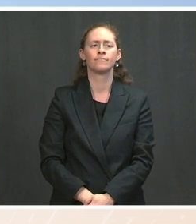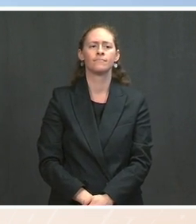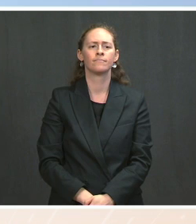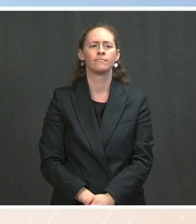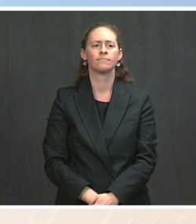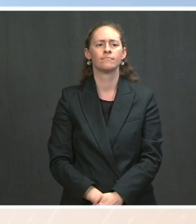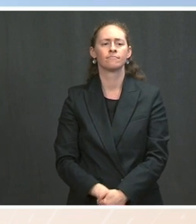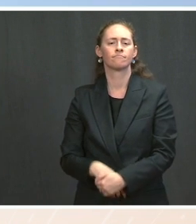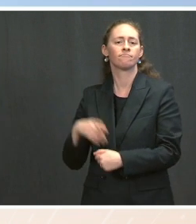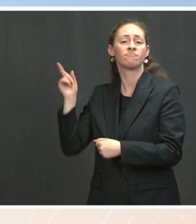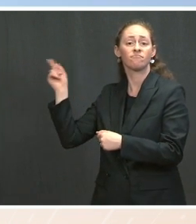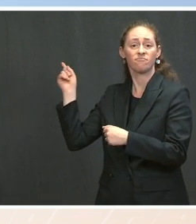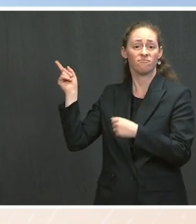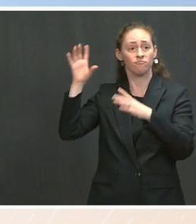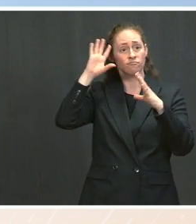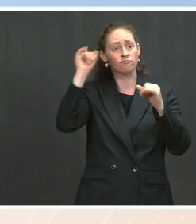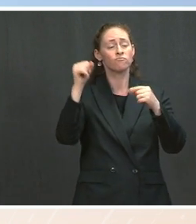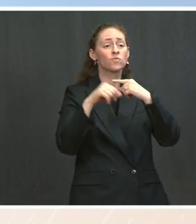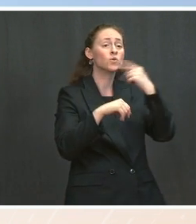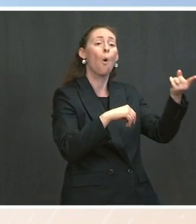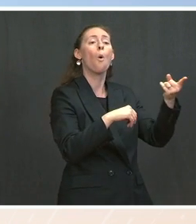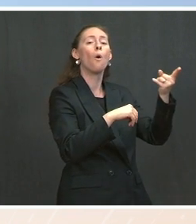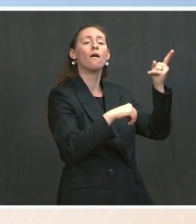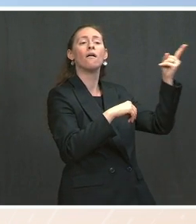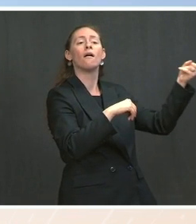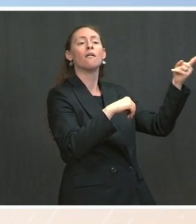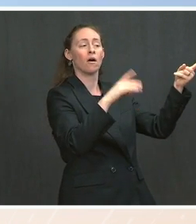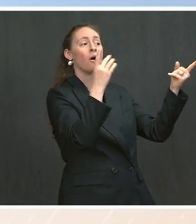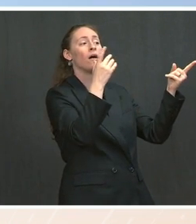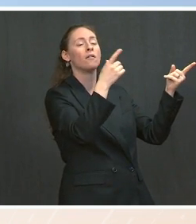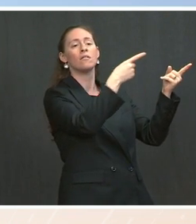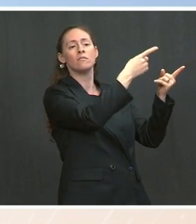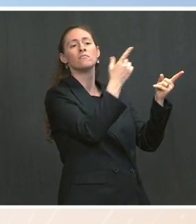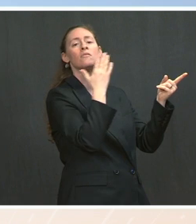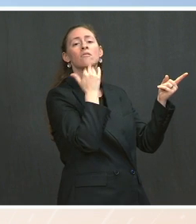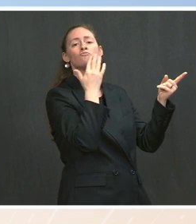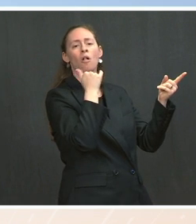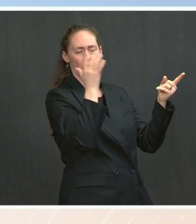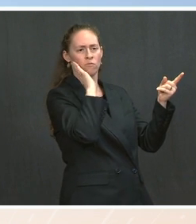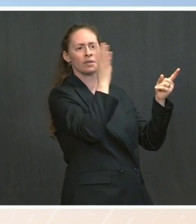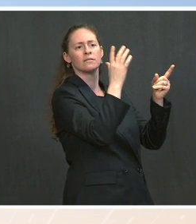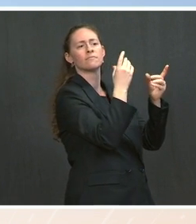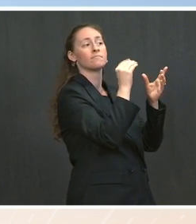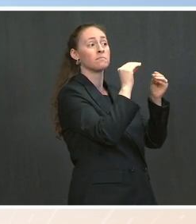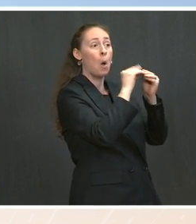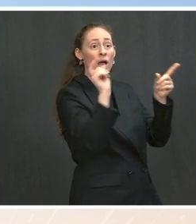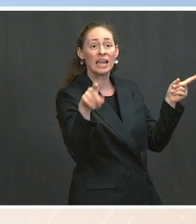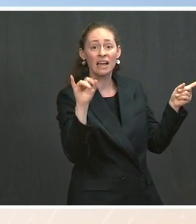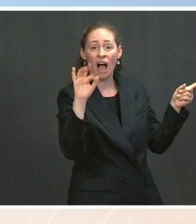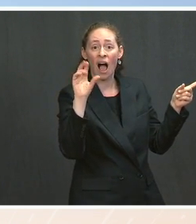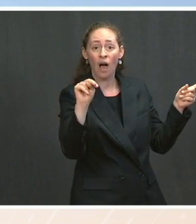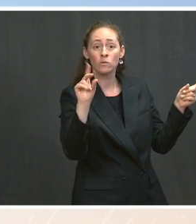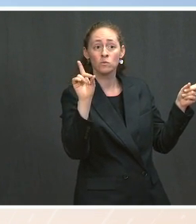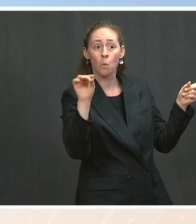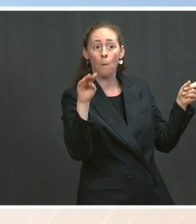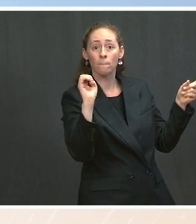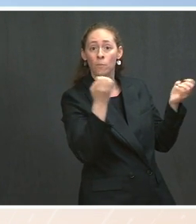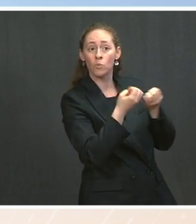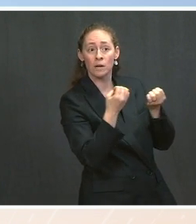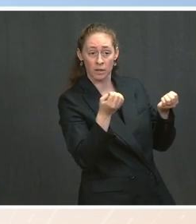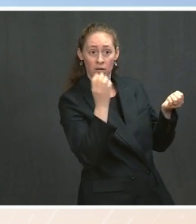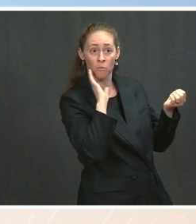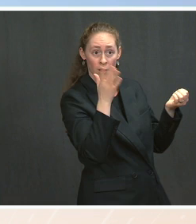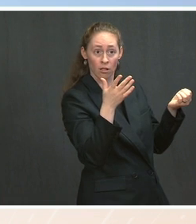Did he offer that as a promise in order to reach the ceasefire? And were there any concessions made as a part of this